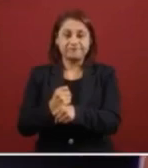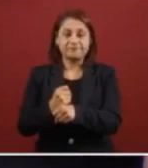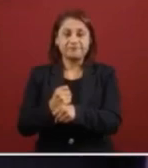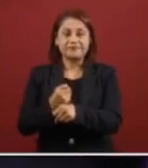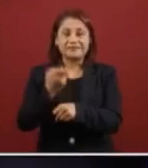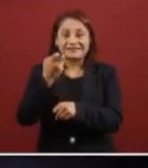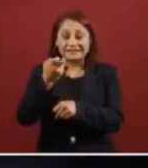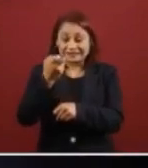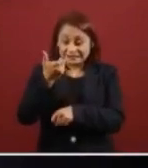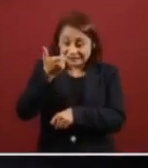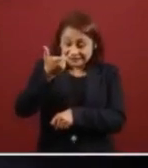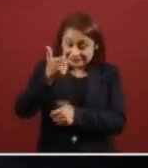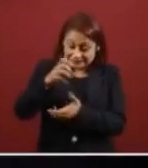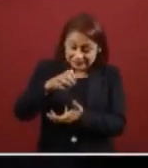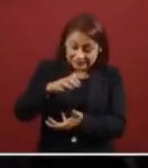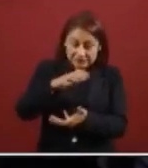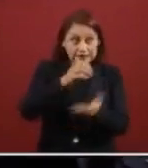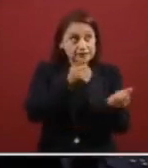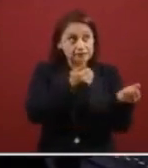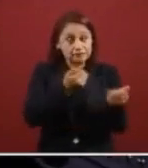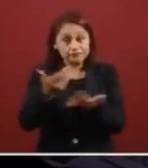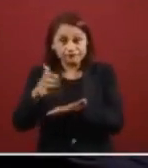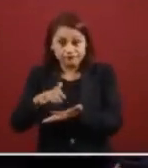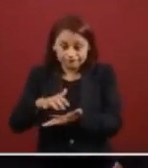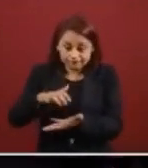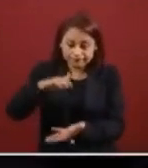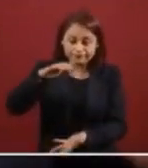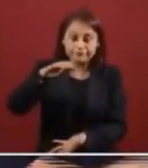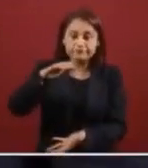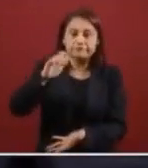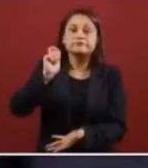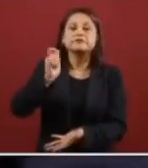it is a money that is distributed